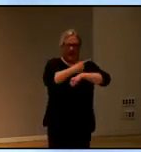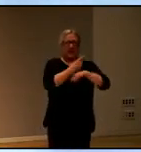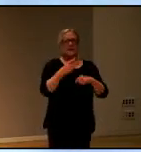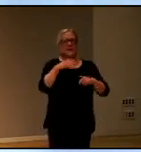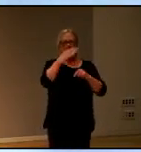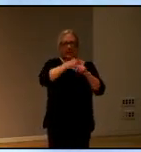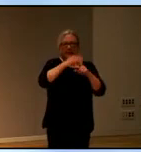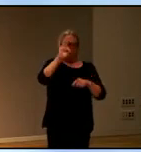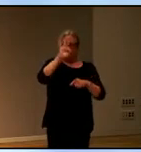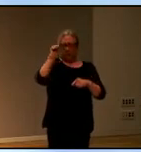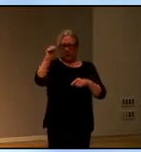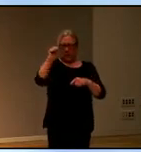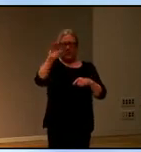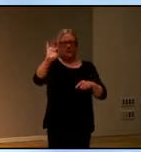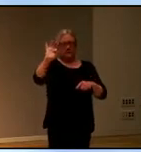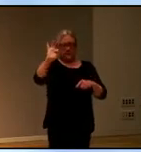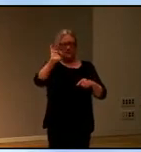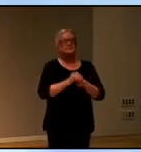power.